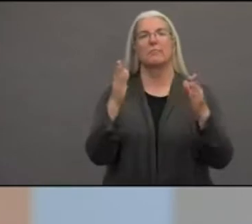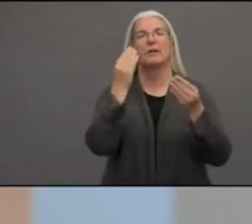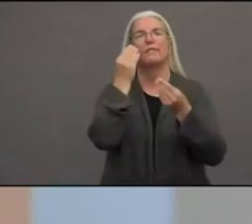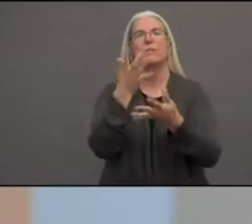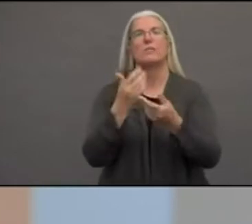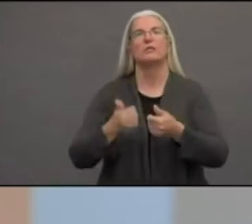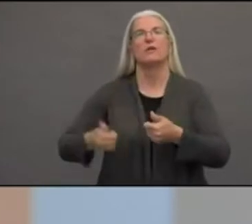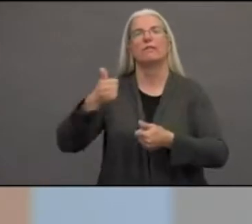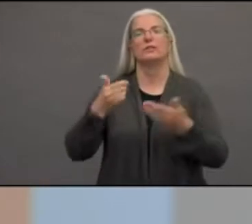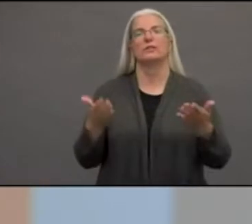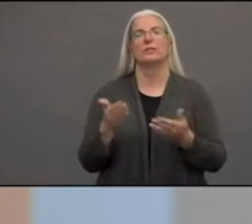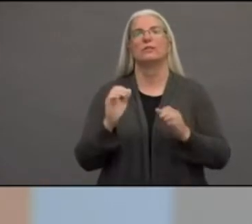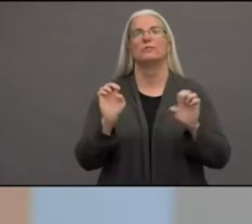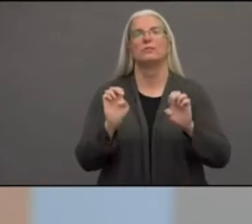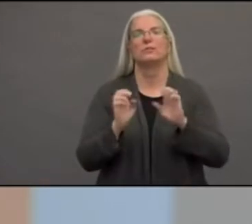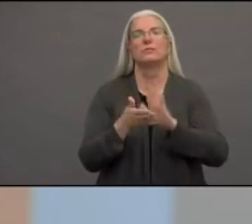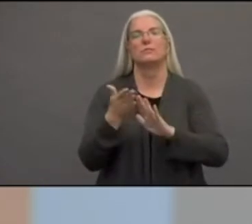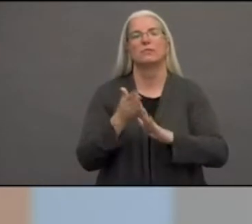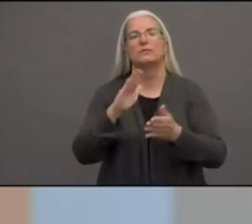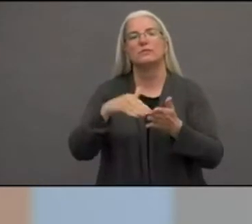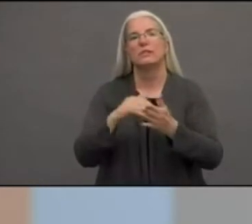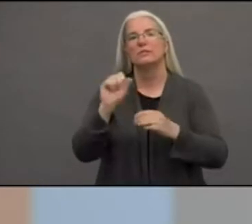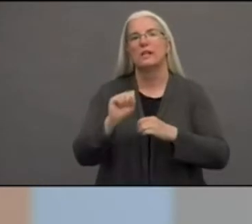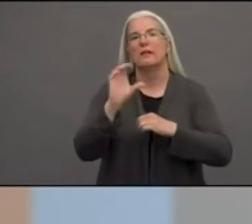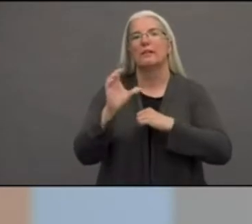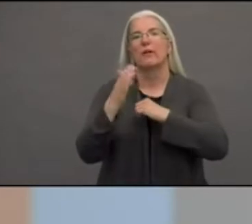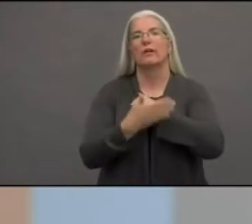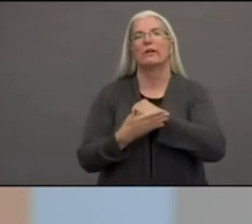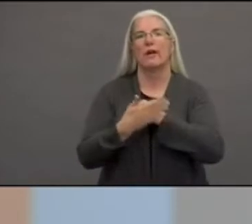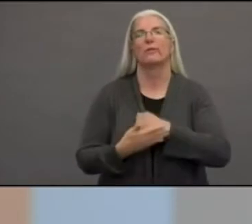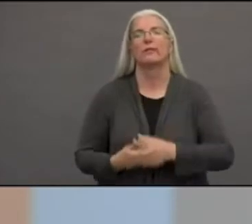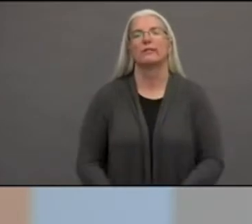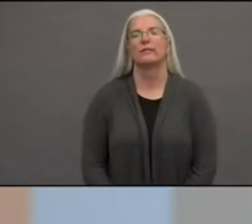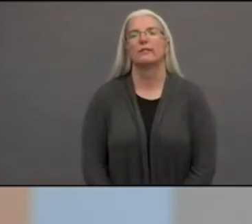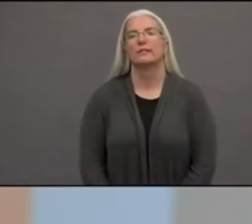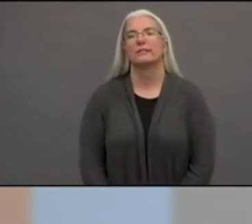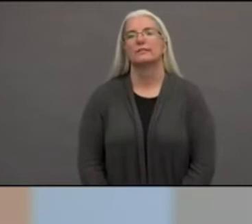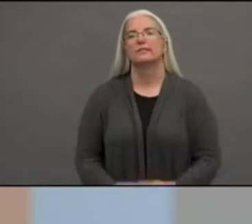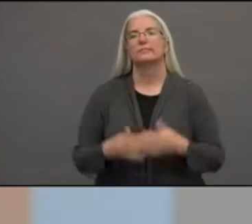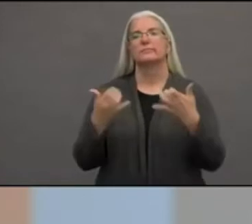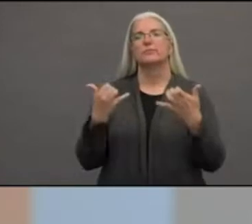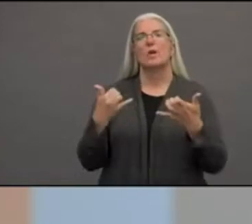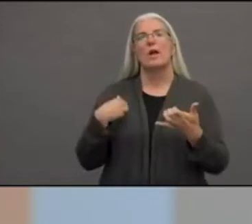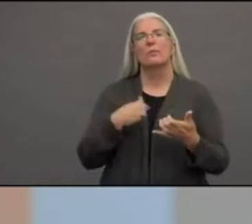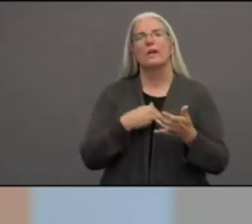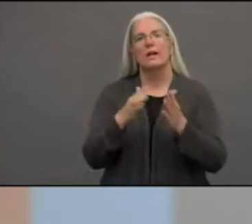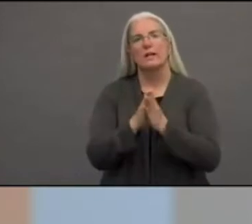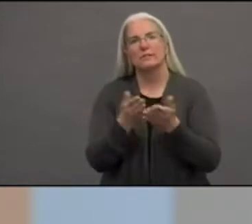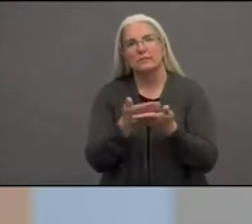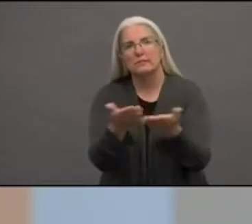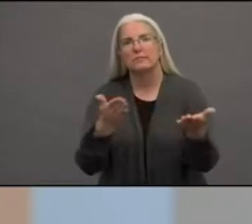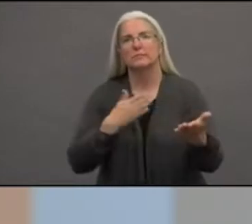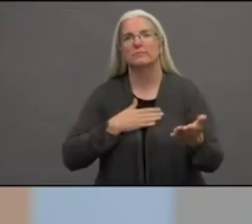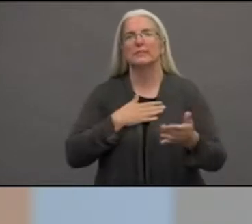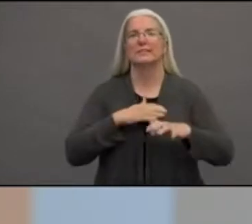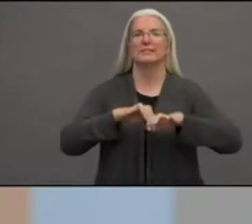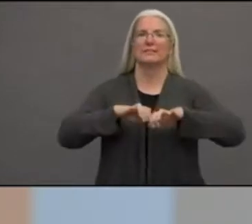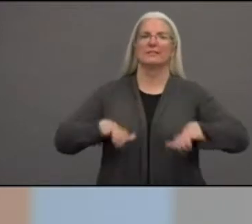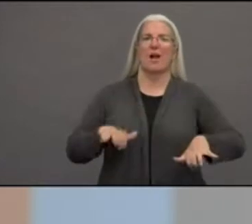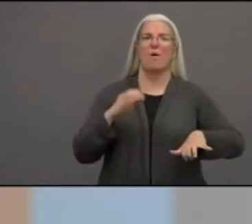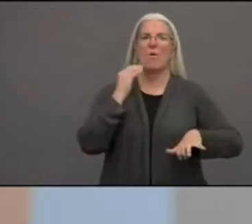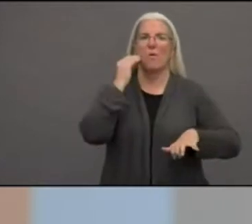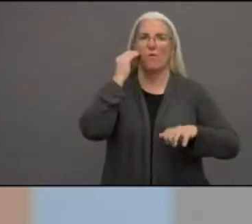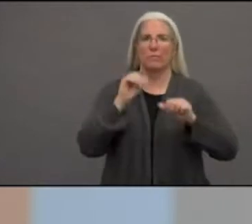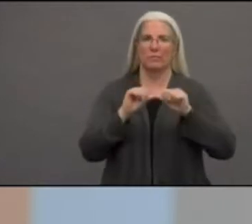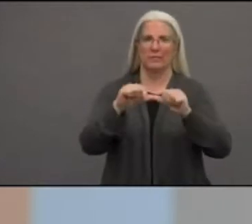Emergency Operations Center. And we're here today to ask everyone and encourage everyone to stay home this 4th of July weekend. We want